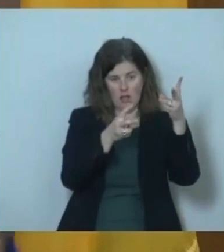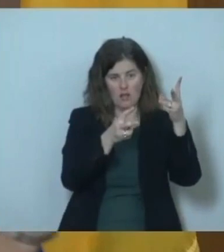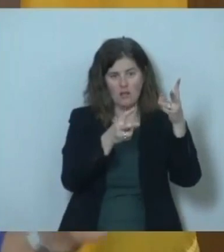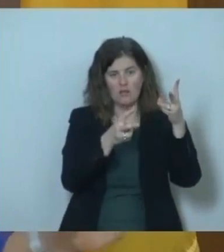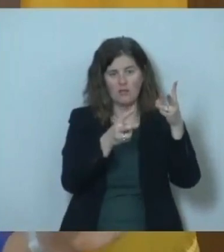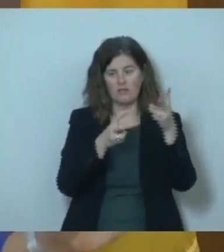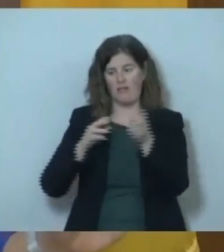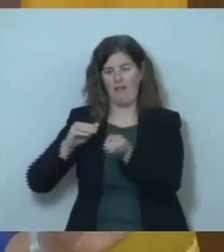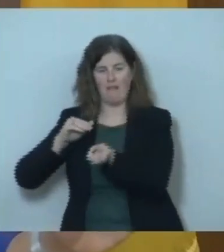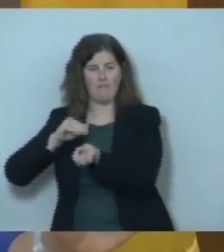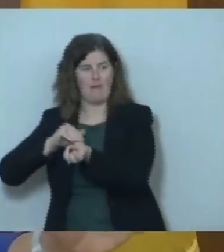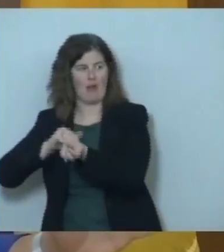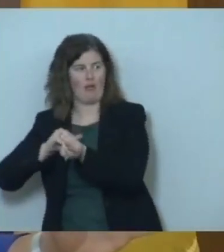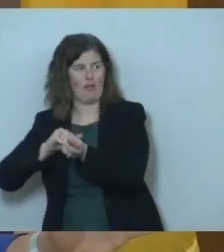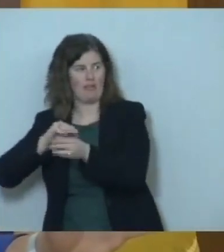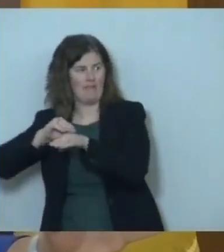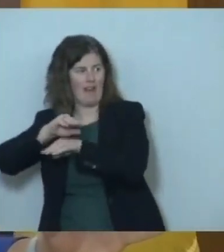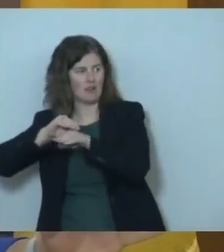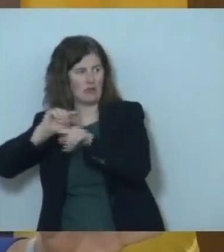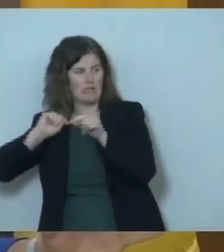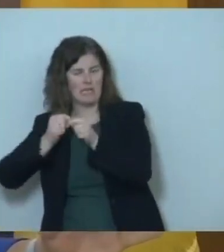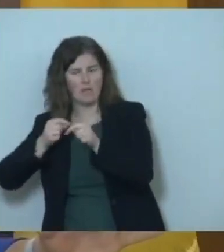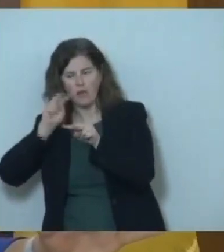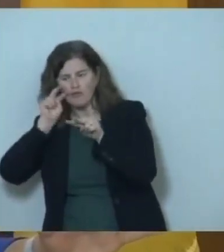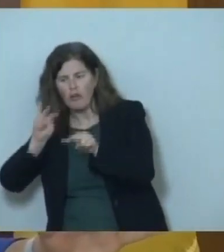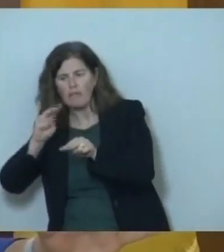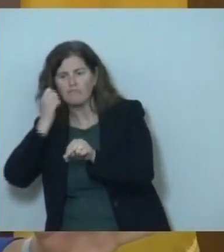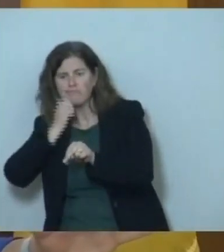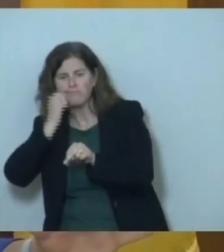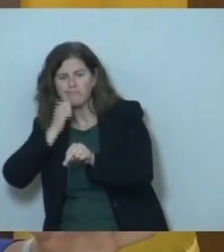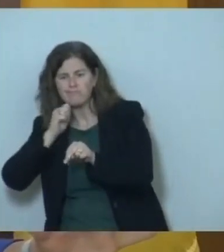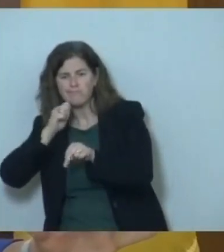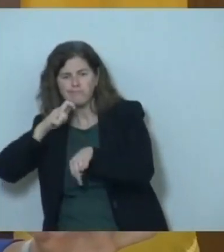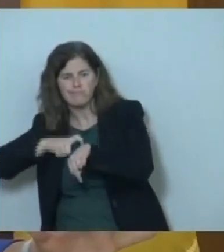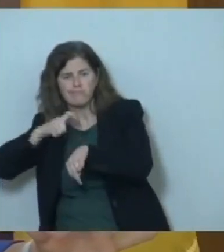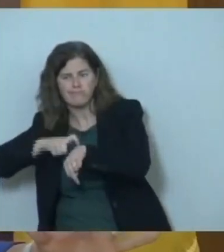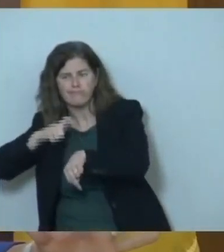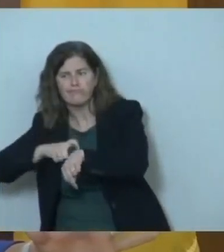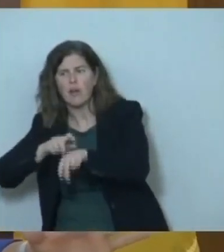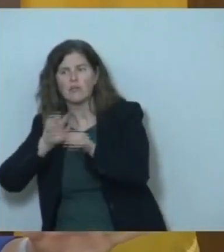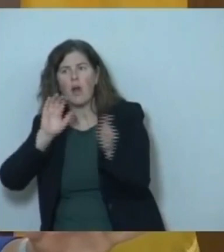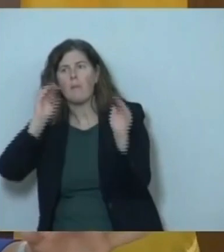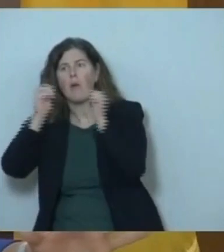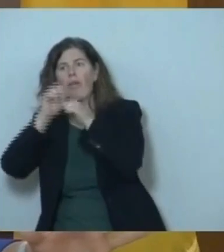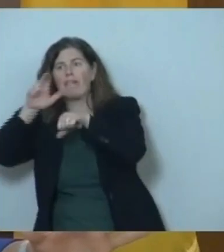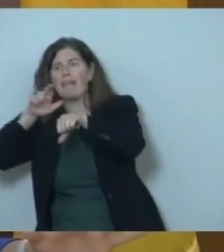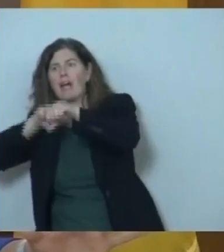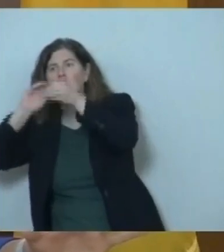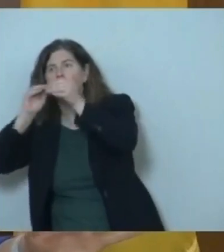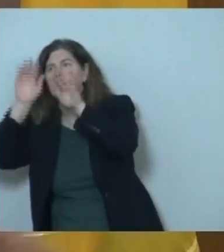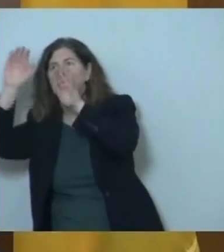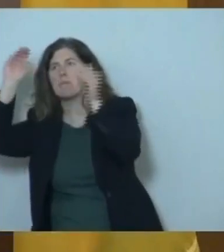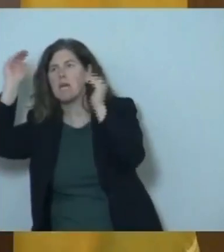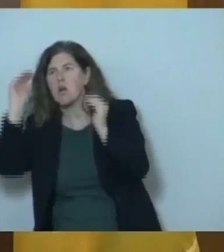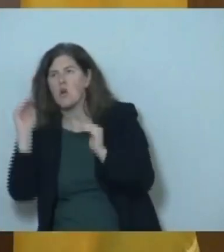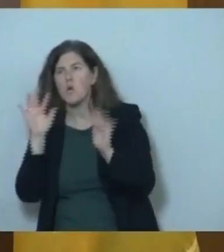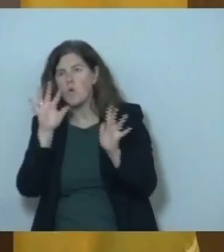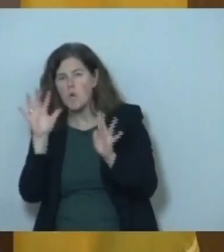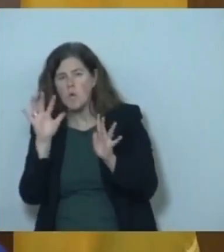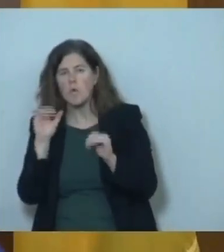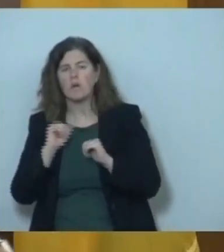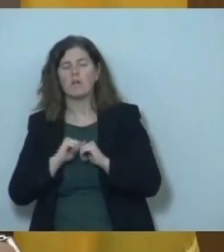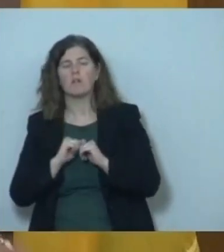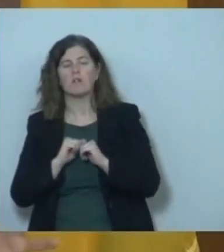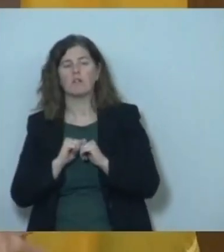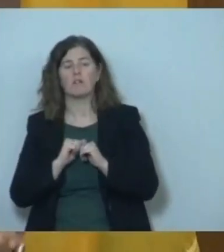medical advisory team is looking at that in real time and also looking at national information, doing appropriate comparisons. Then